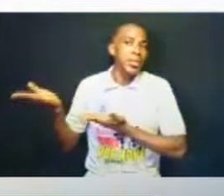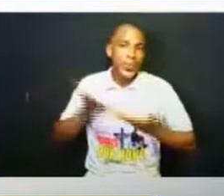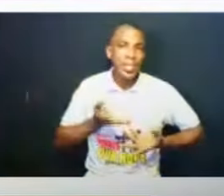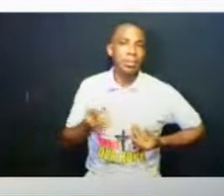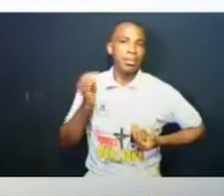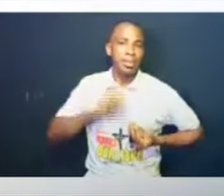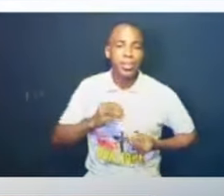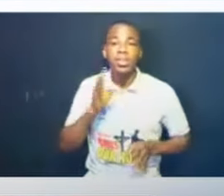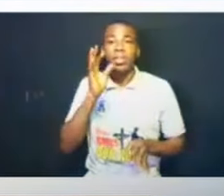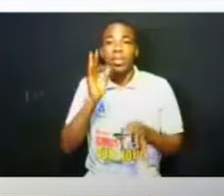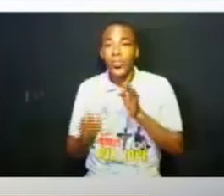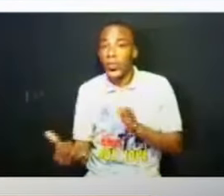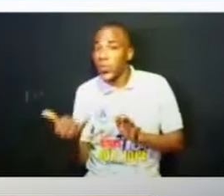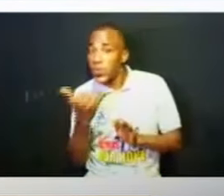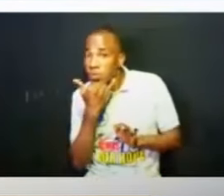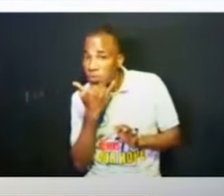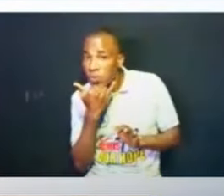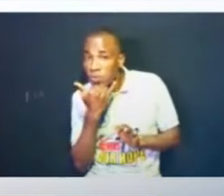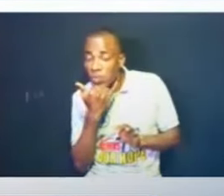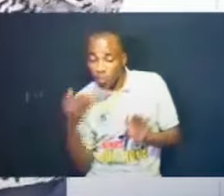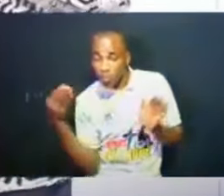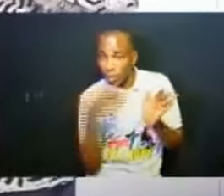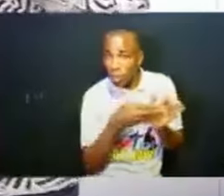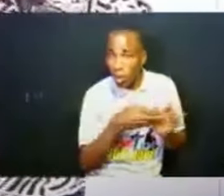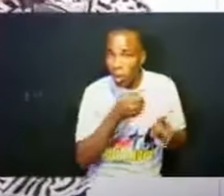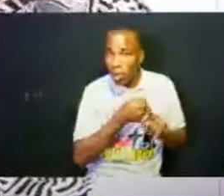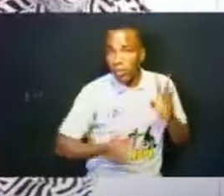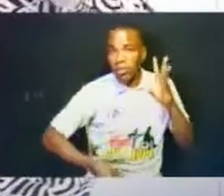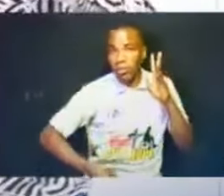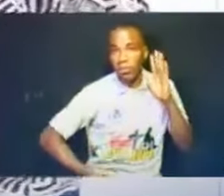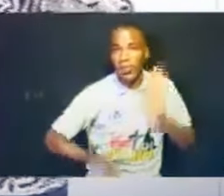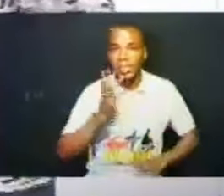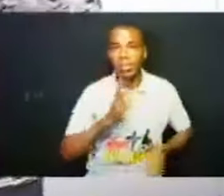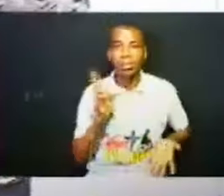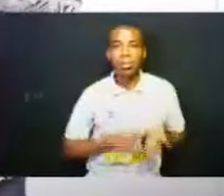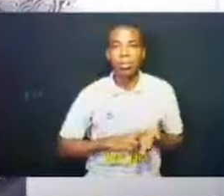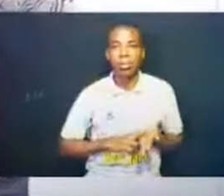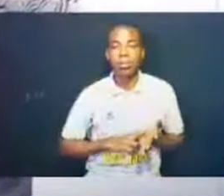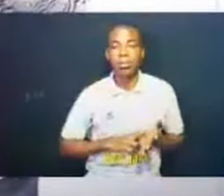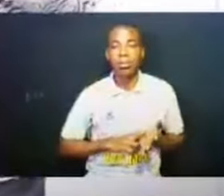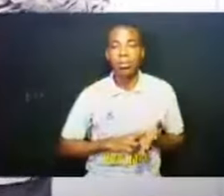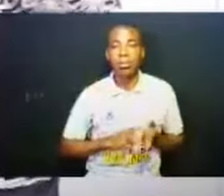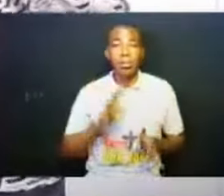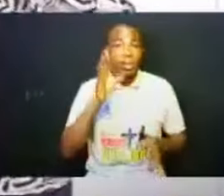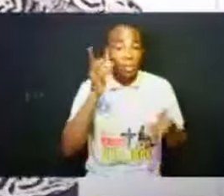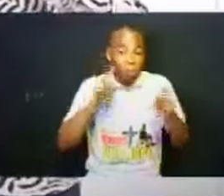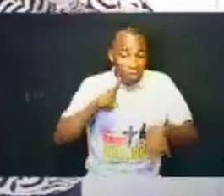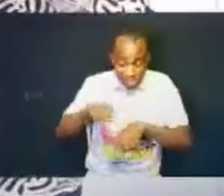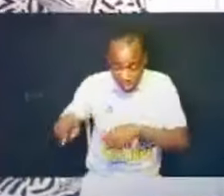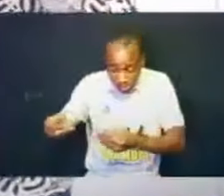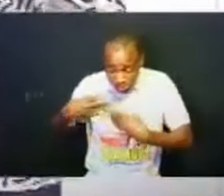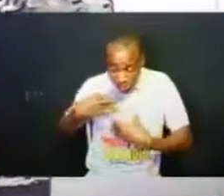You do something against this fellow and the person recourses. So once he said number one, I knew